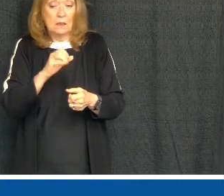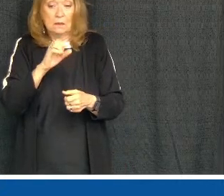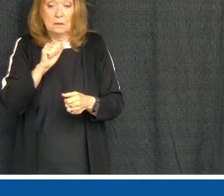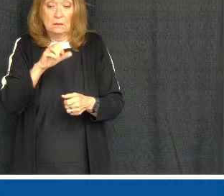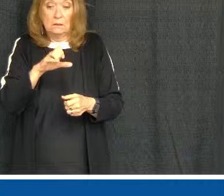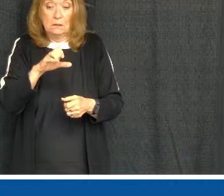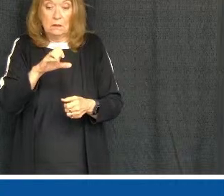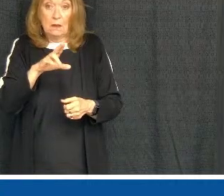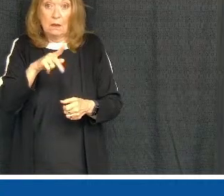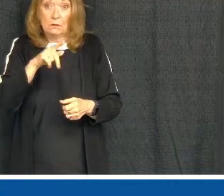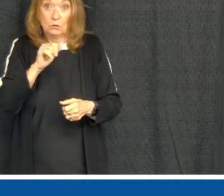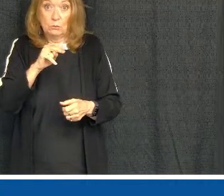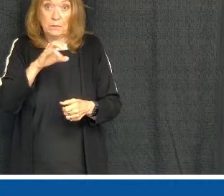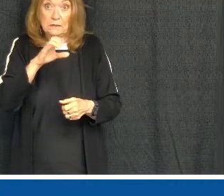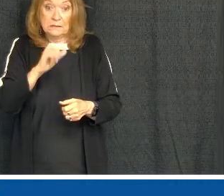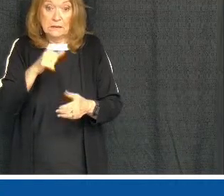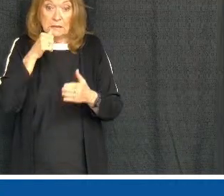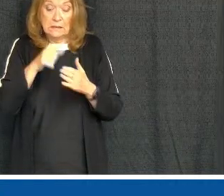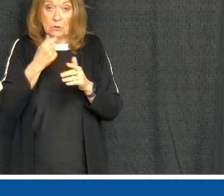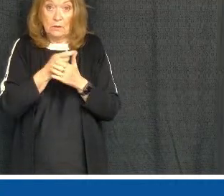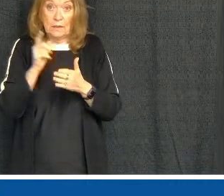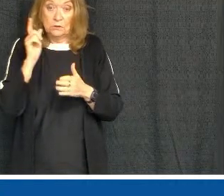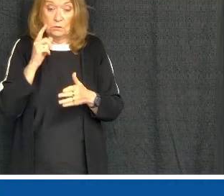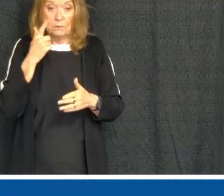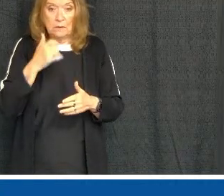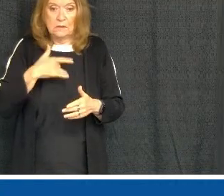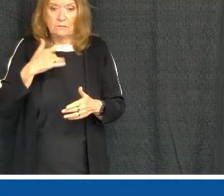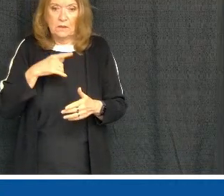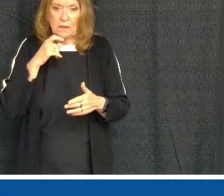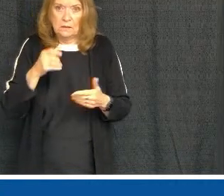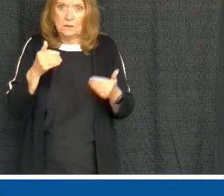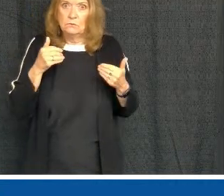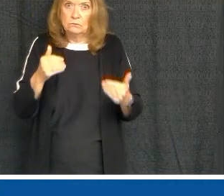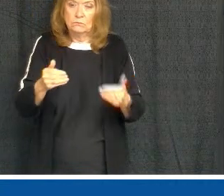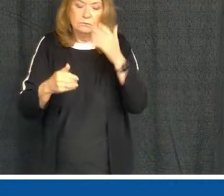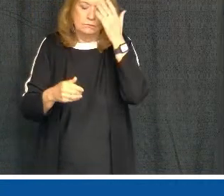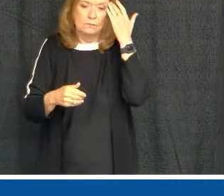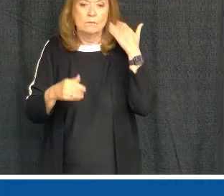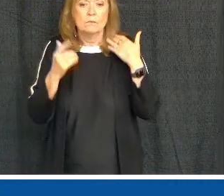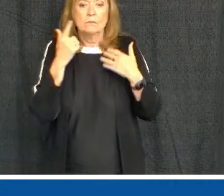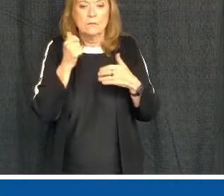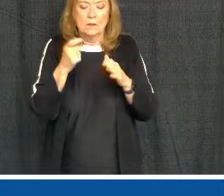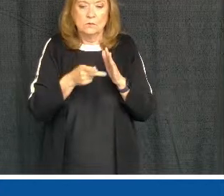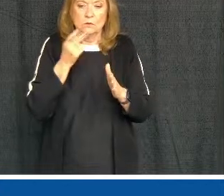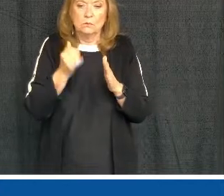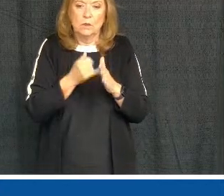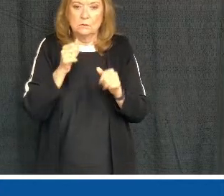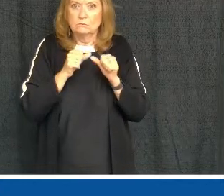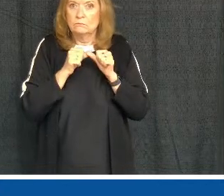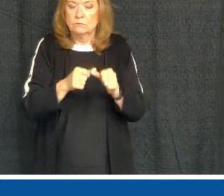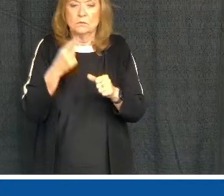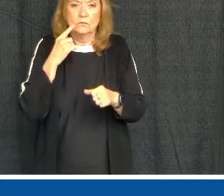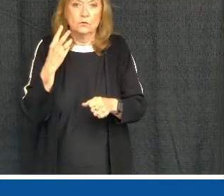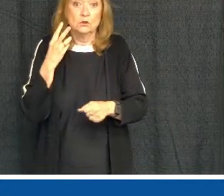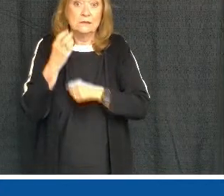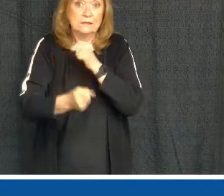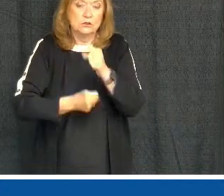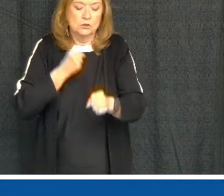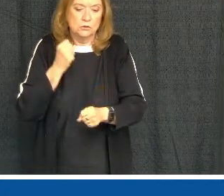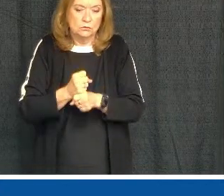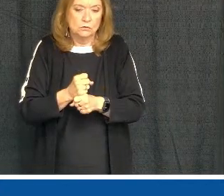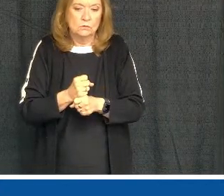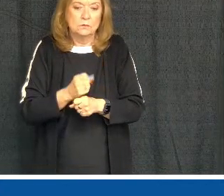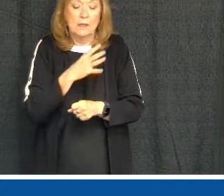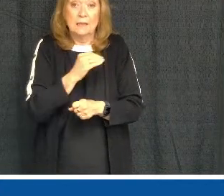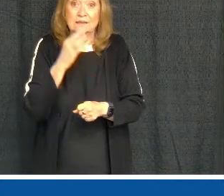last week because I felt like I needed to push forward because the project had been going on for 6 years. And 6 years